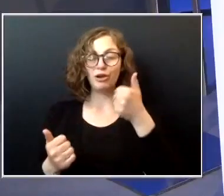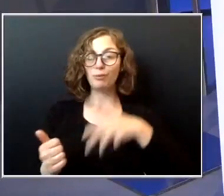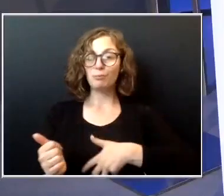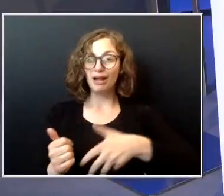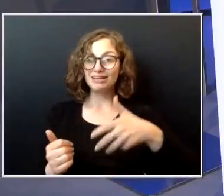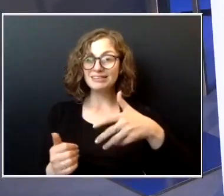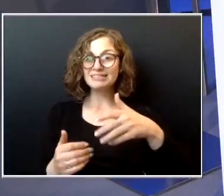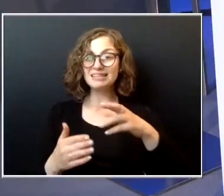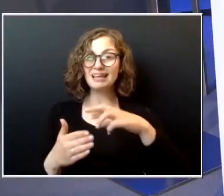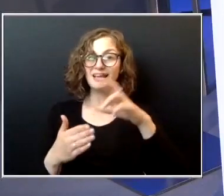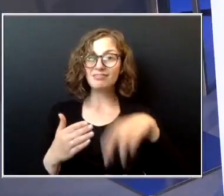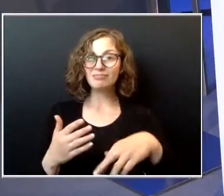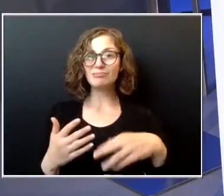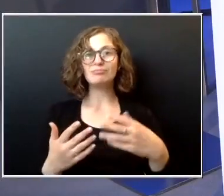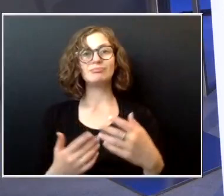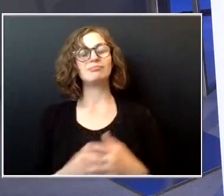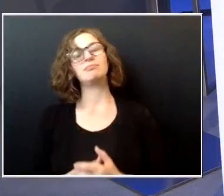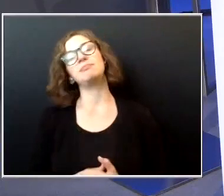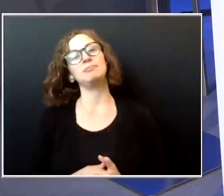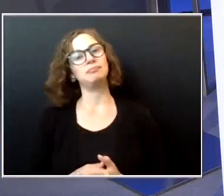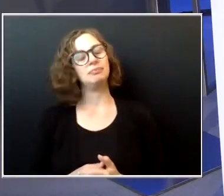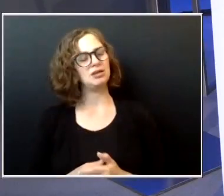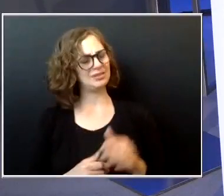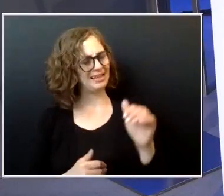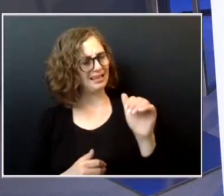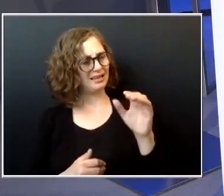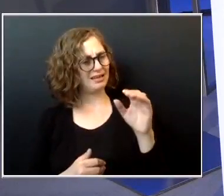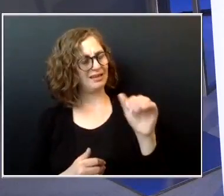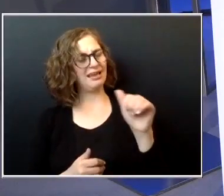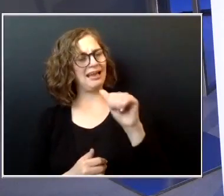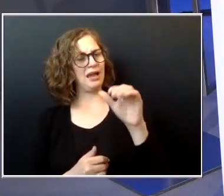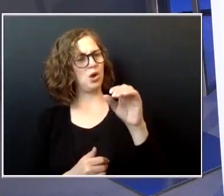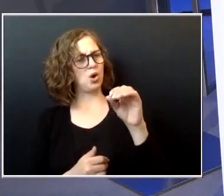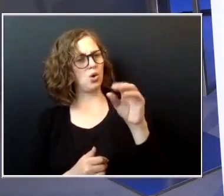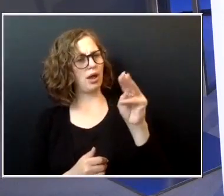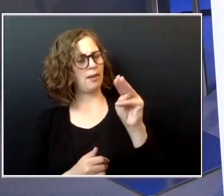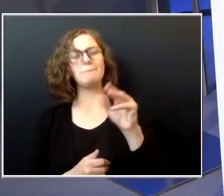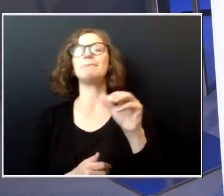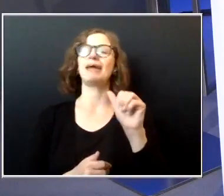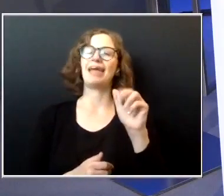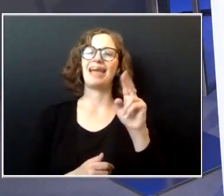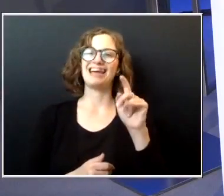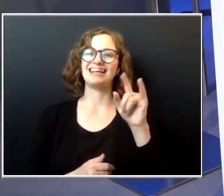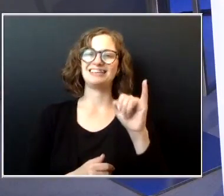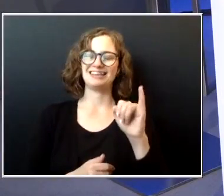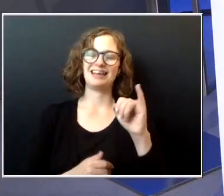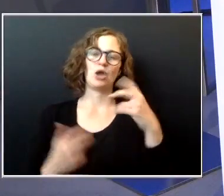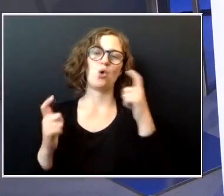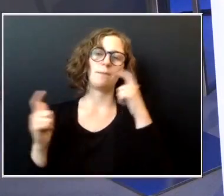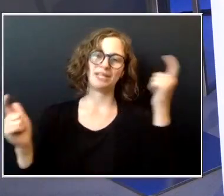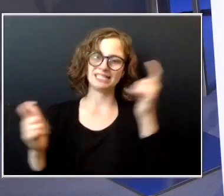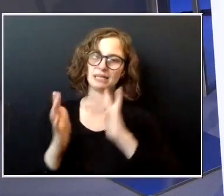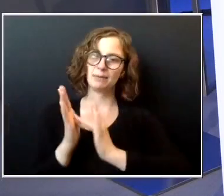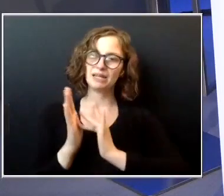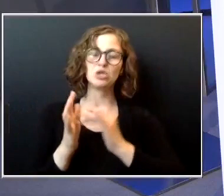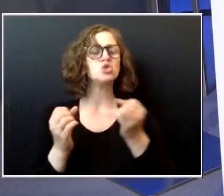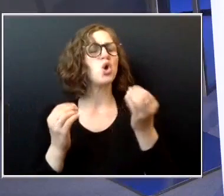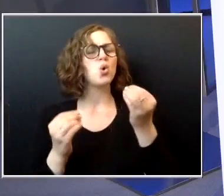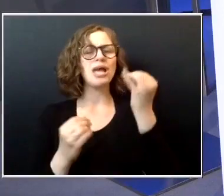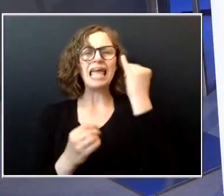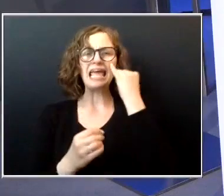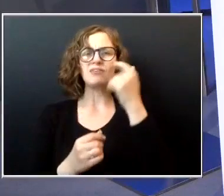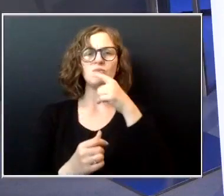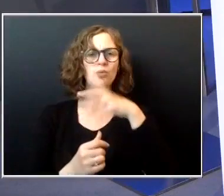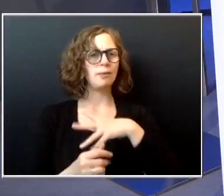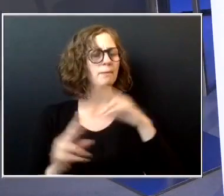that anti-obesity medication. Anti-obesity medication. Sure. Okay, so where can women go if they're listening right now and just want to find out if there